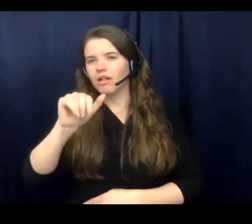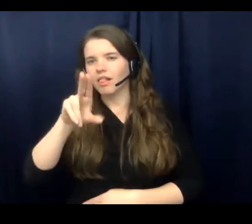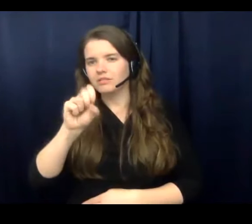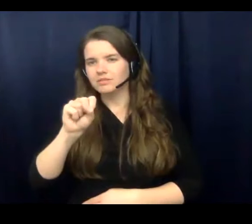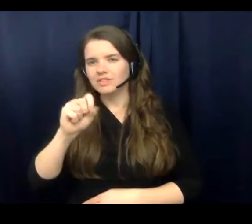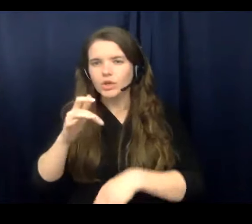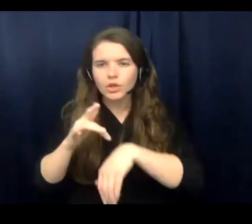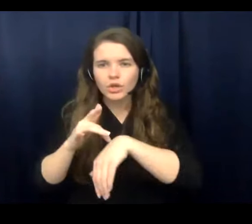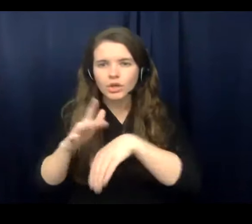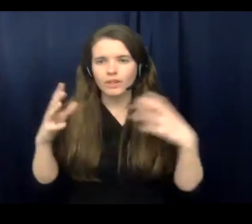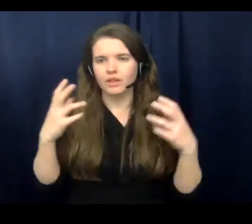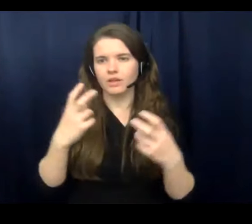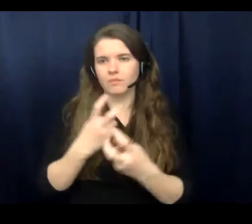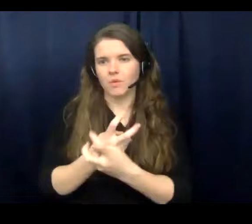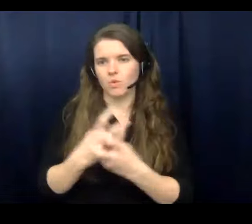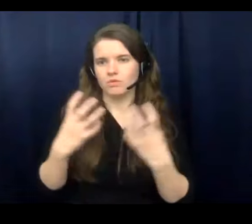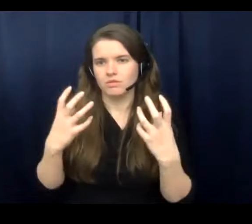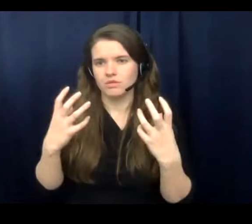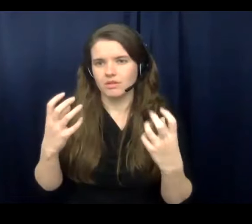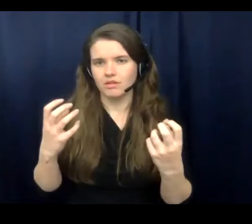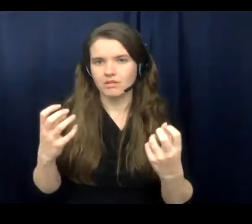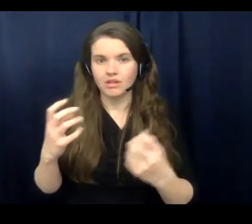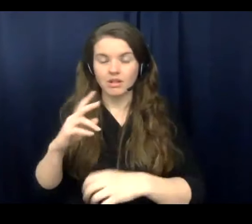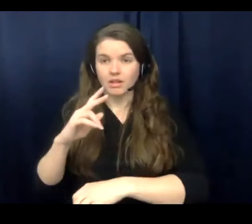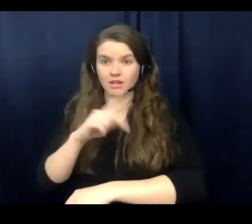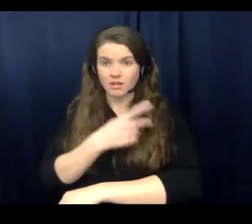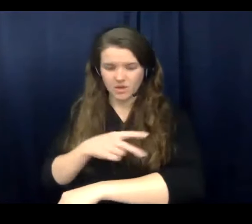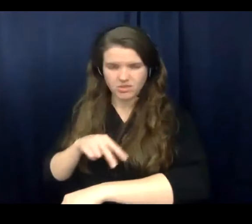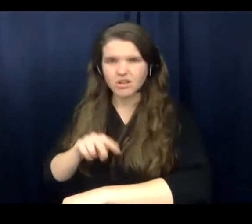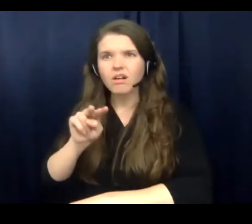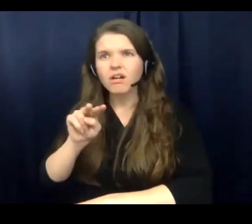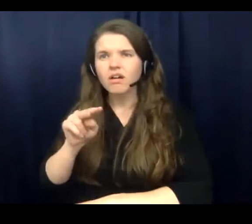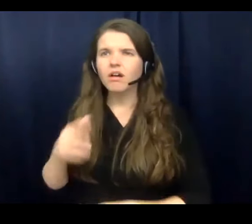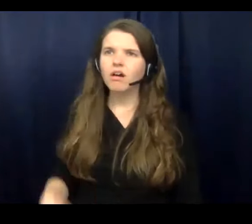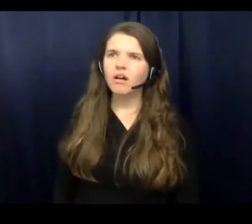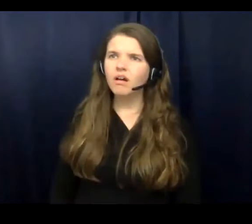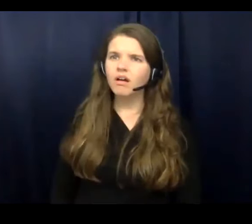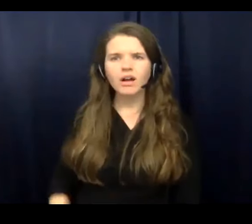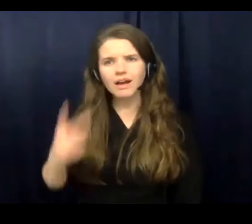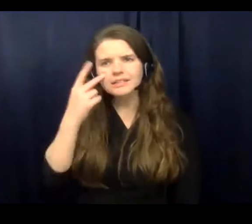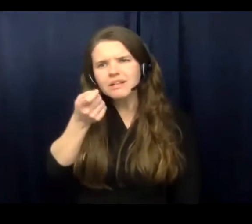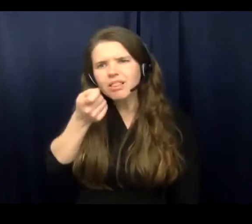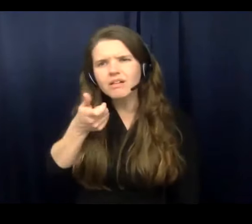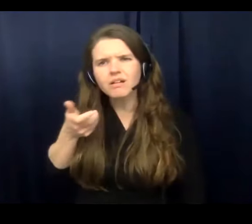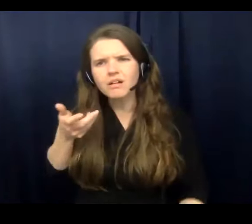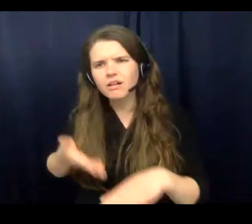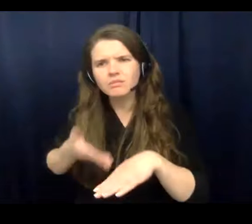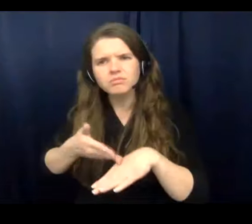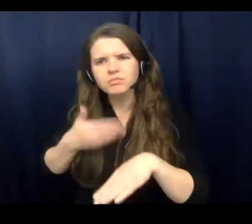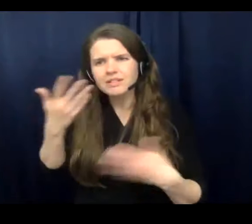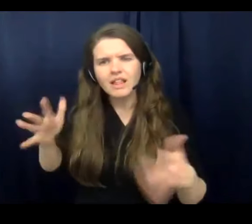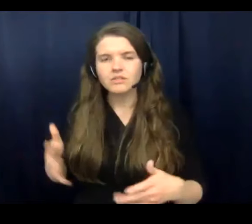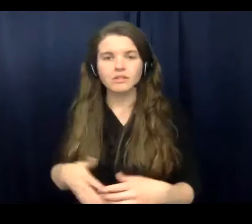that's healing. And sometimes the patient looks like that and gets a little discouraged and say, well, I don't see a whole lot there. I go, well, you know,